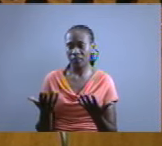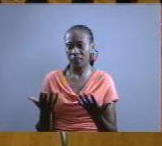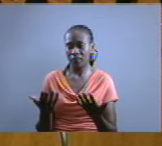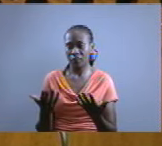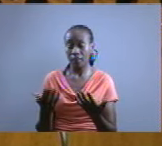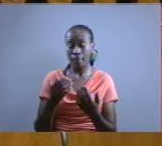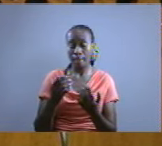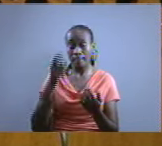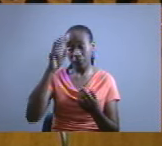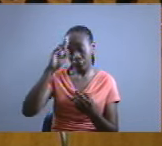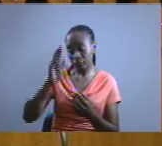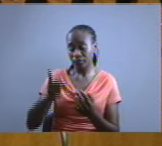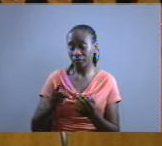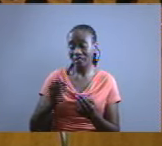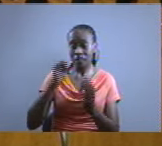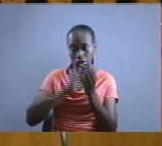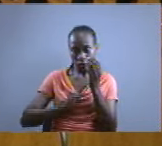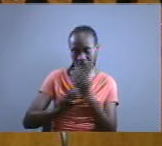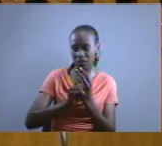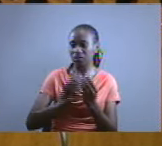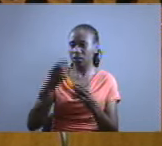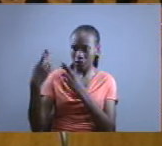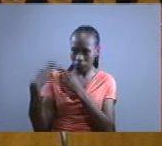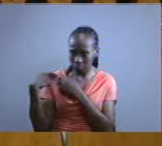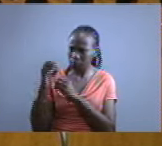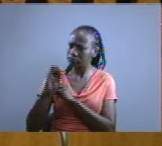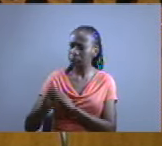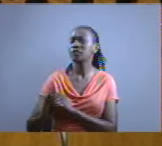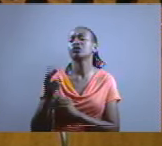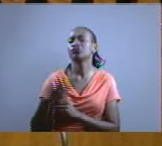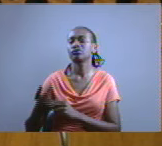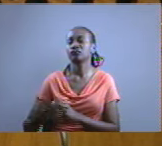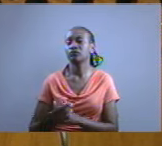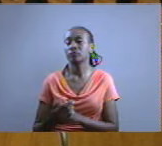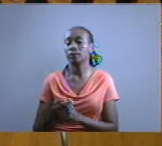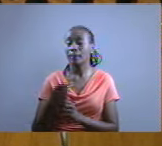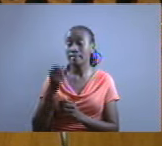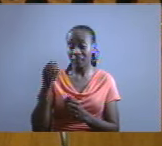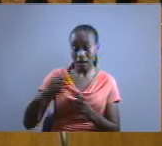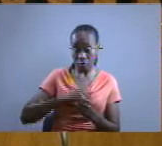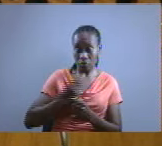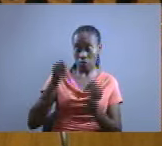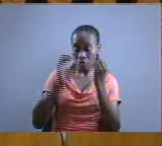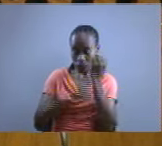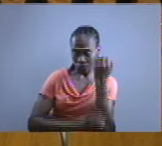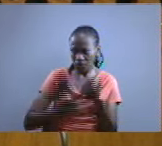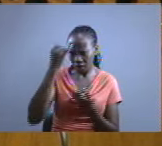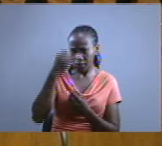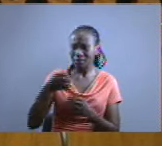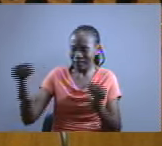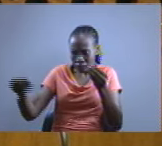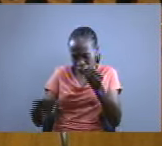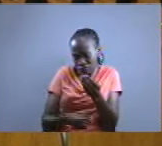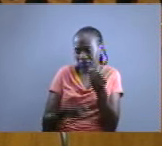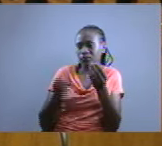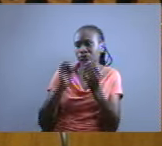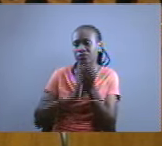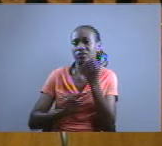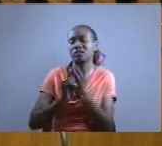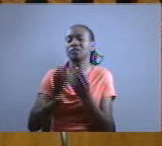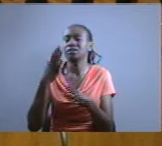international obligations, resonates firmly with our constitutional ideals. Therefore, the adoption of this